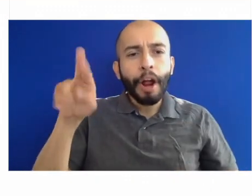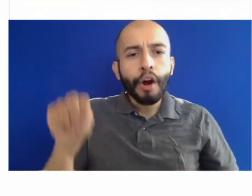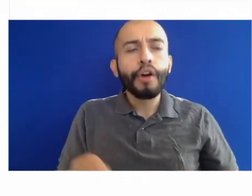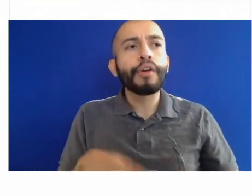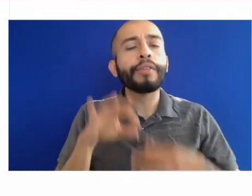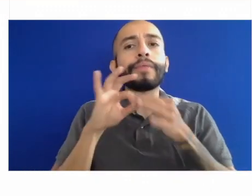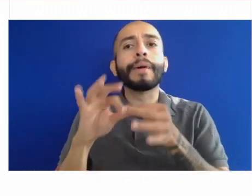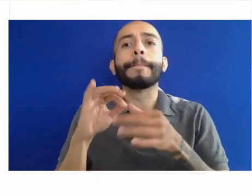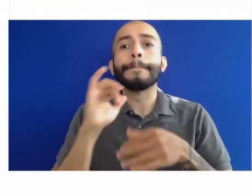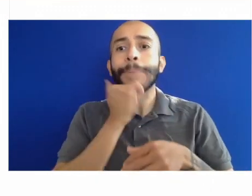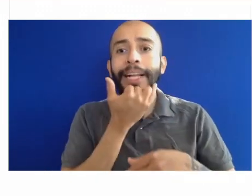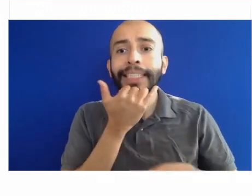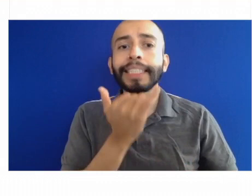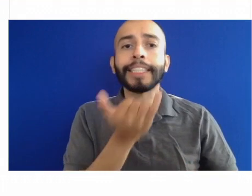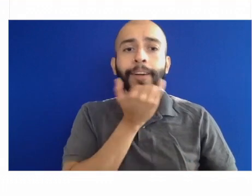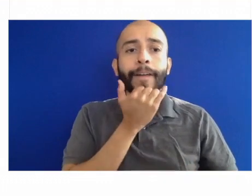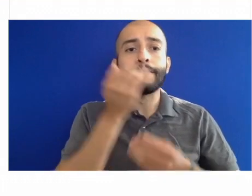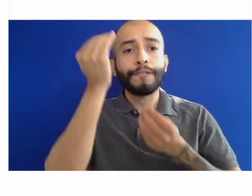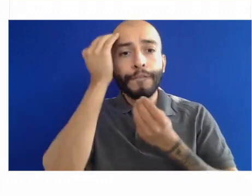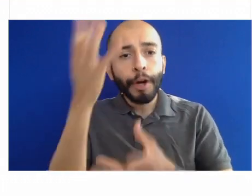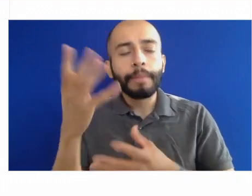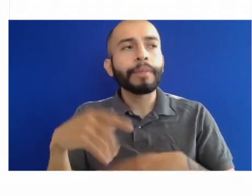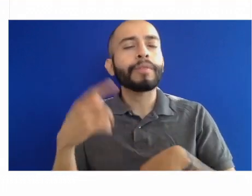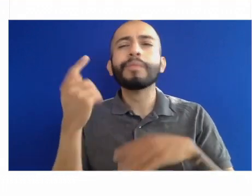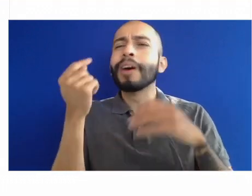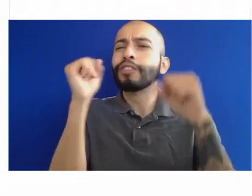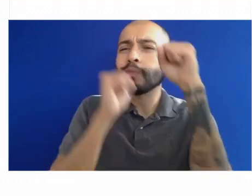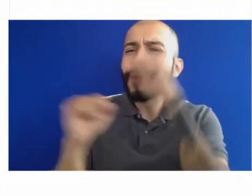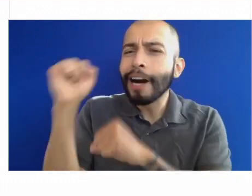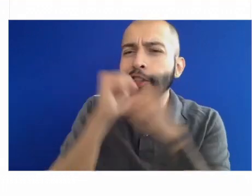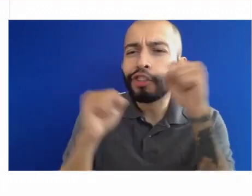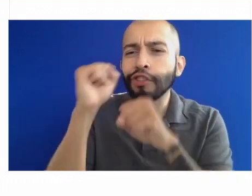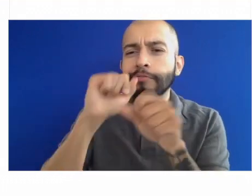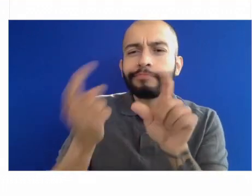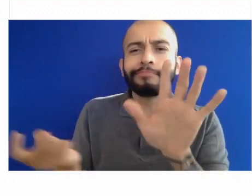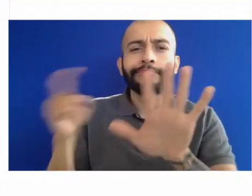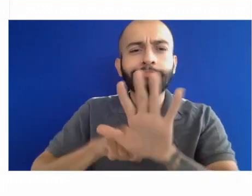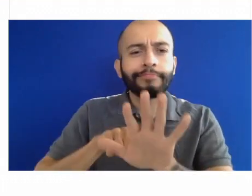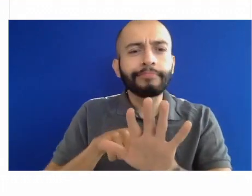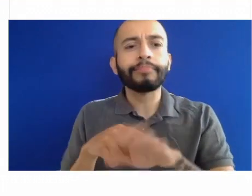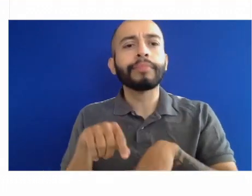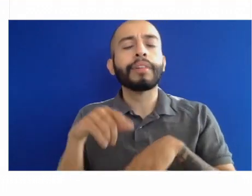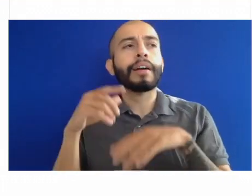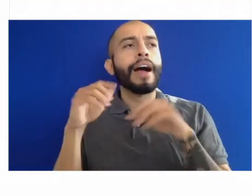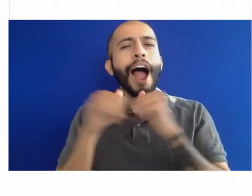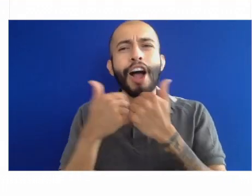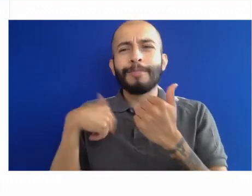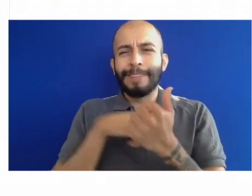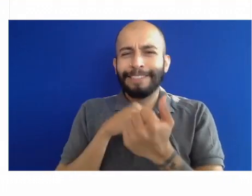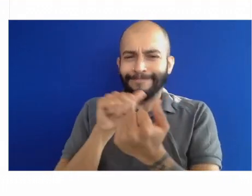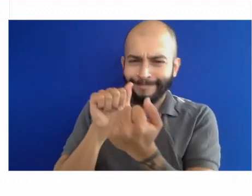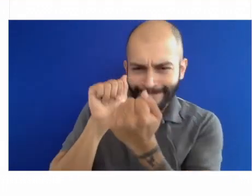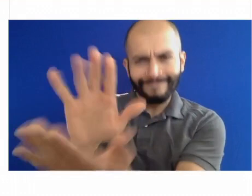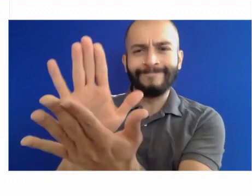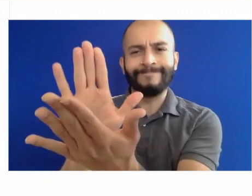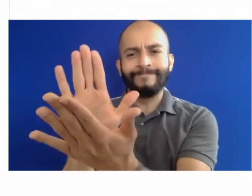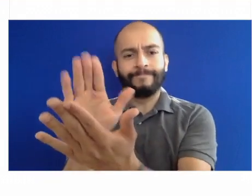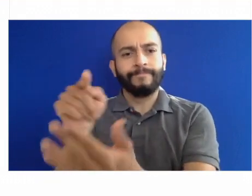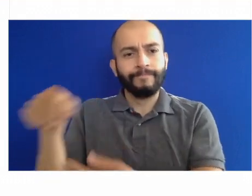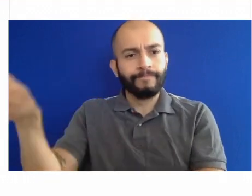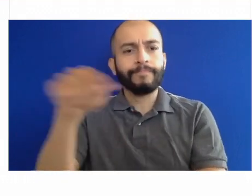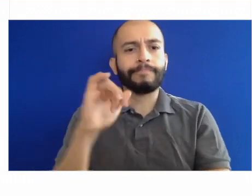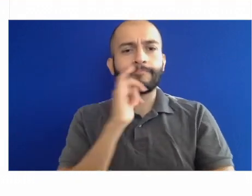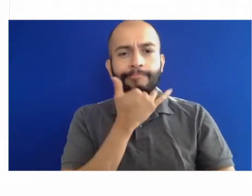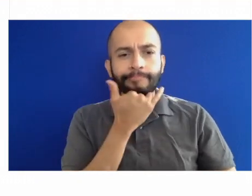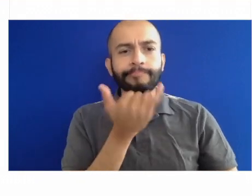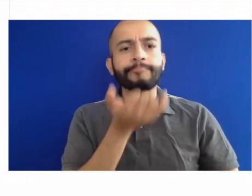And the way that we try to tackle that is through what's called psychological inoculation. So much like a